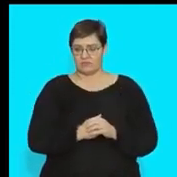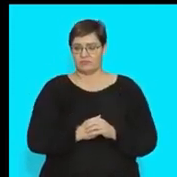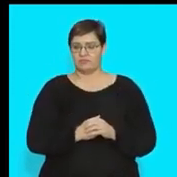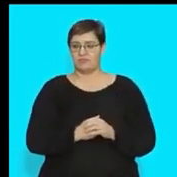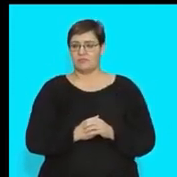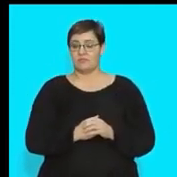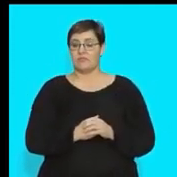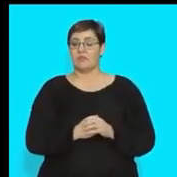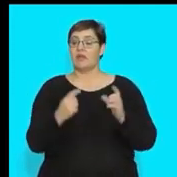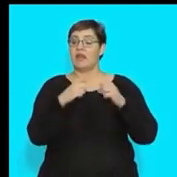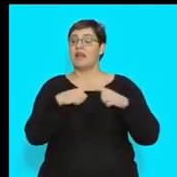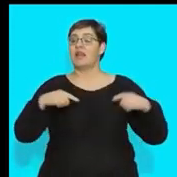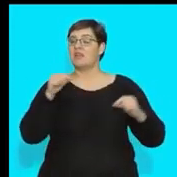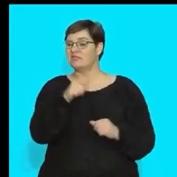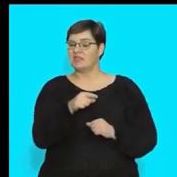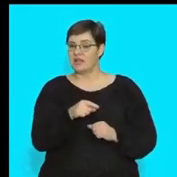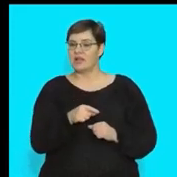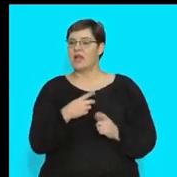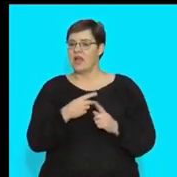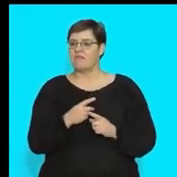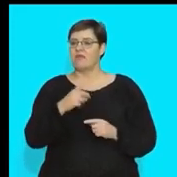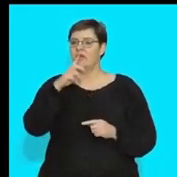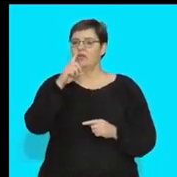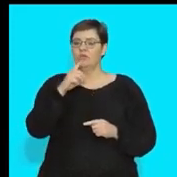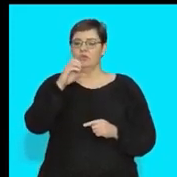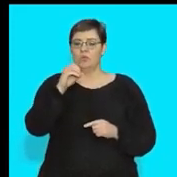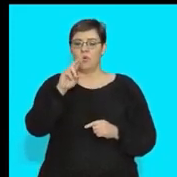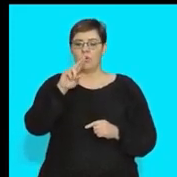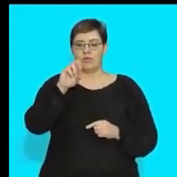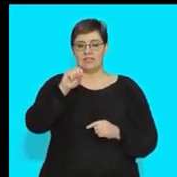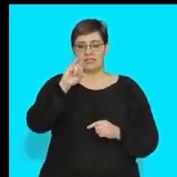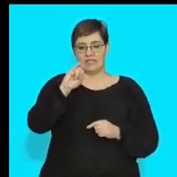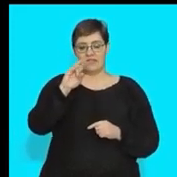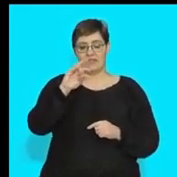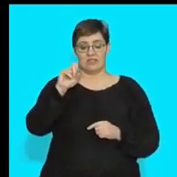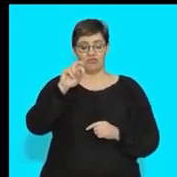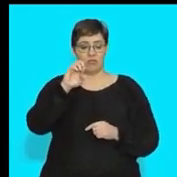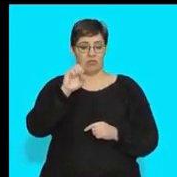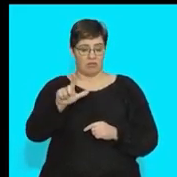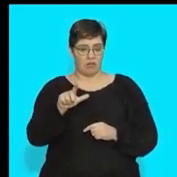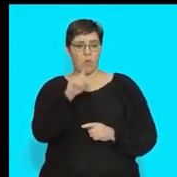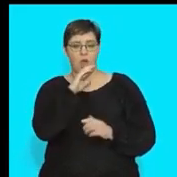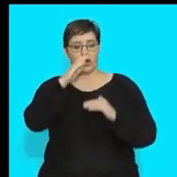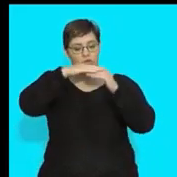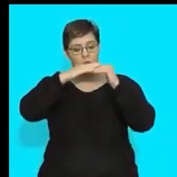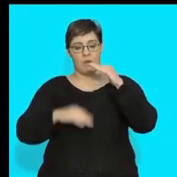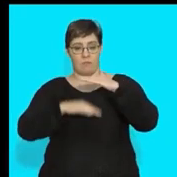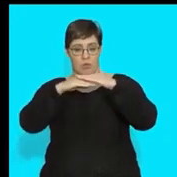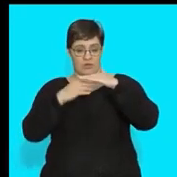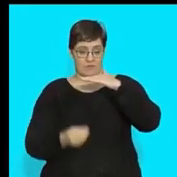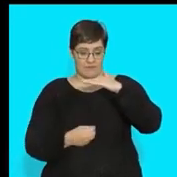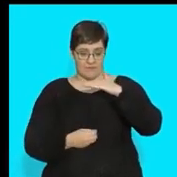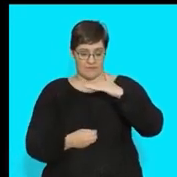a leaf is usually what we call dorsiventral. It has a top and it has a bottom. Now, when